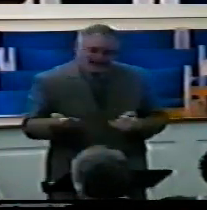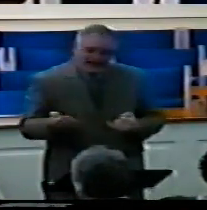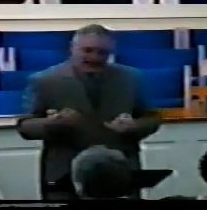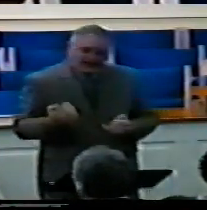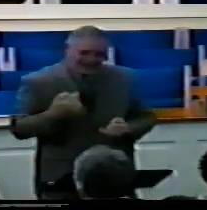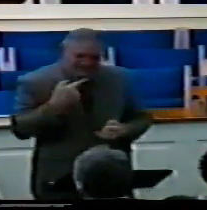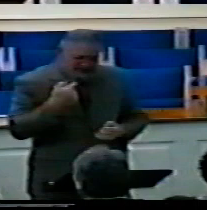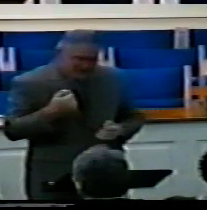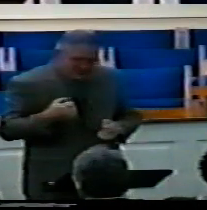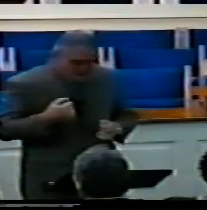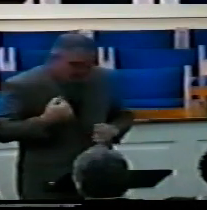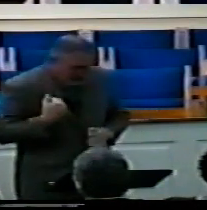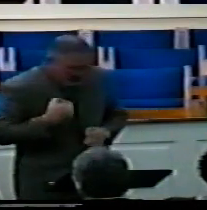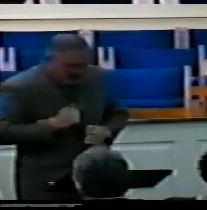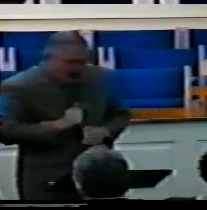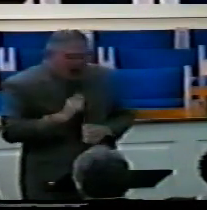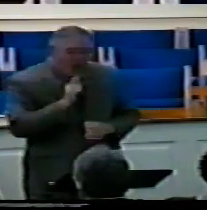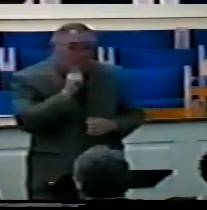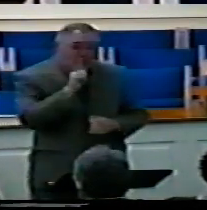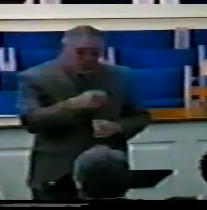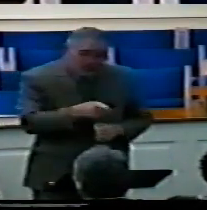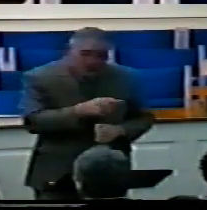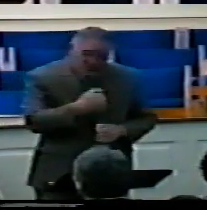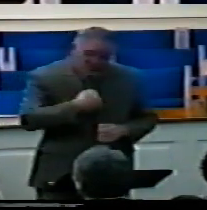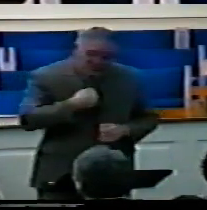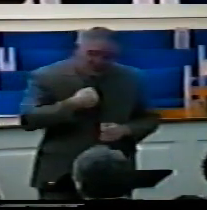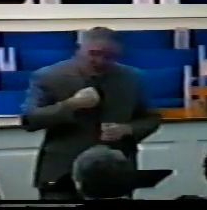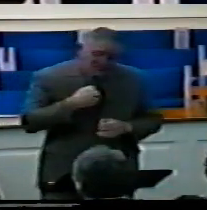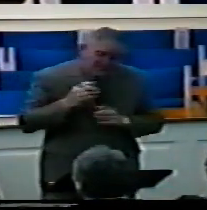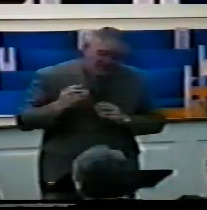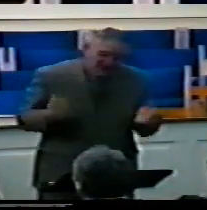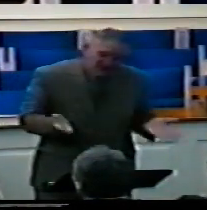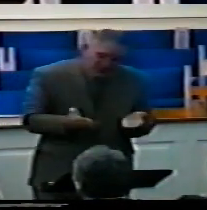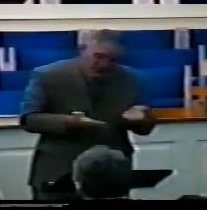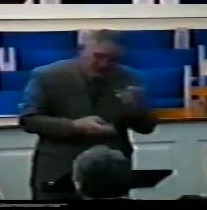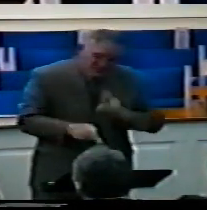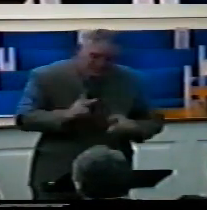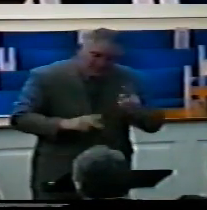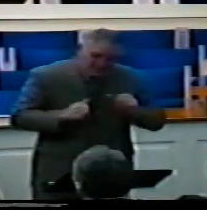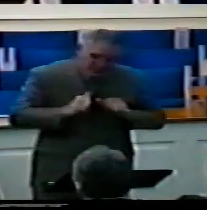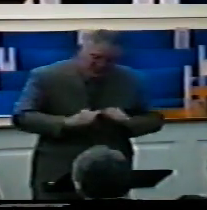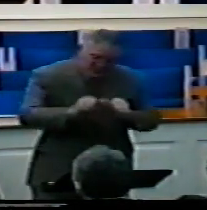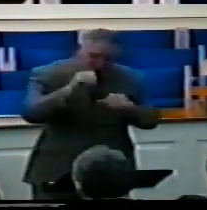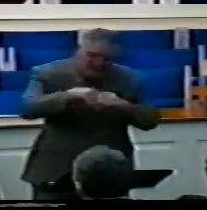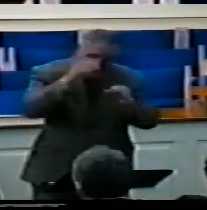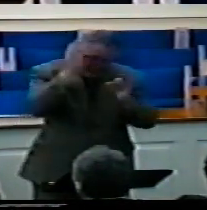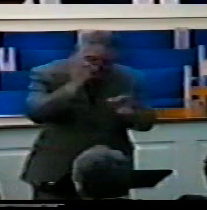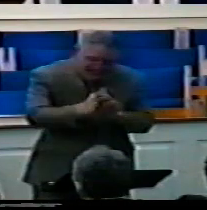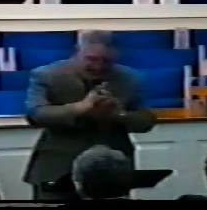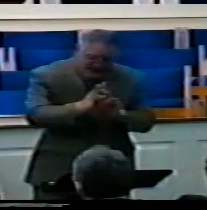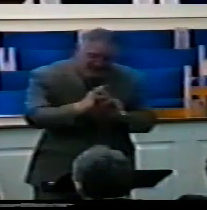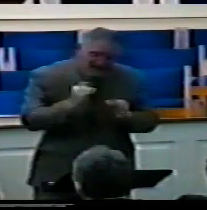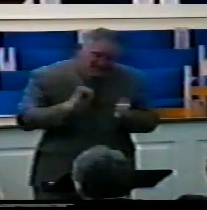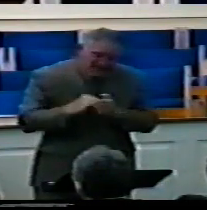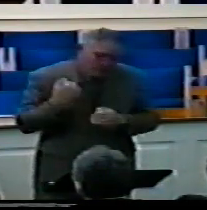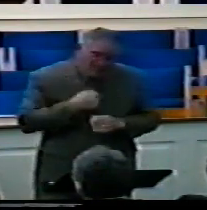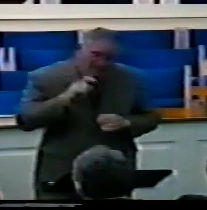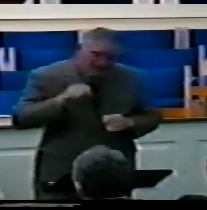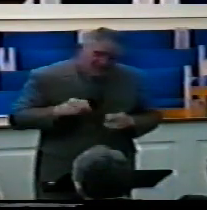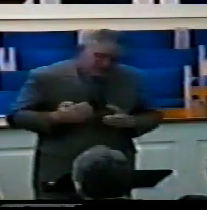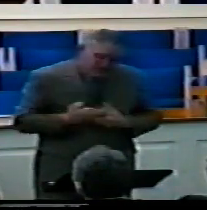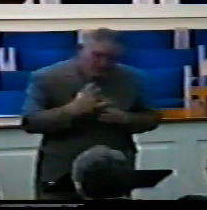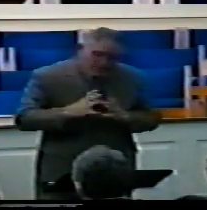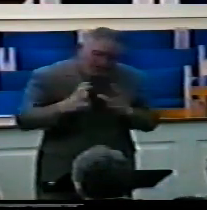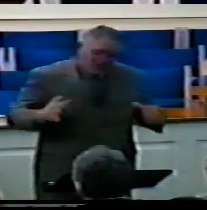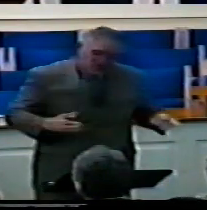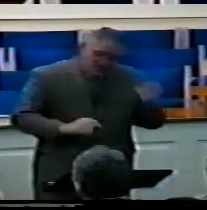of the disciples and exhorting them to continue in the faith, and that we must through much tribulation enter into the kingdom of God.